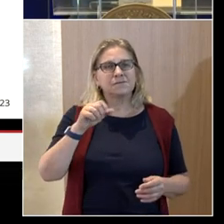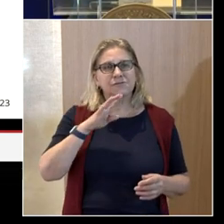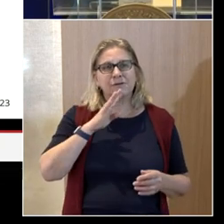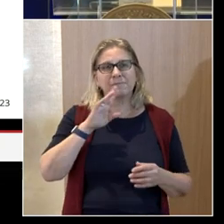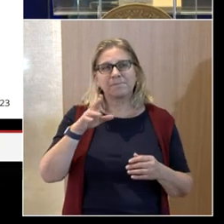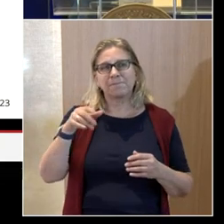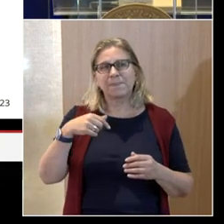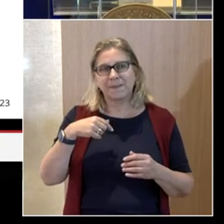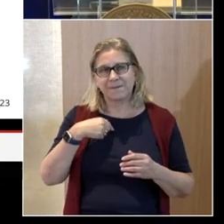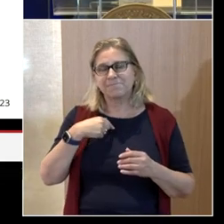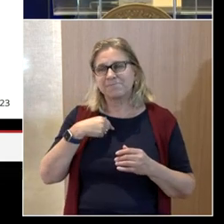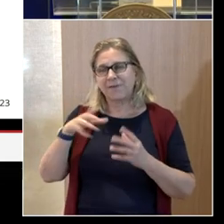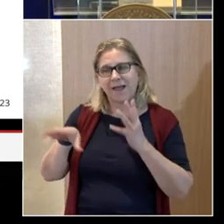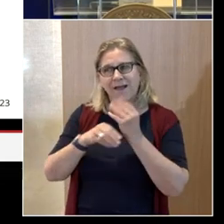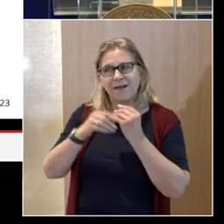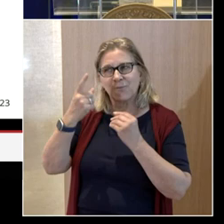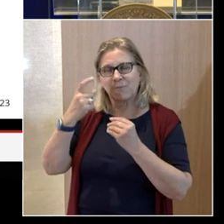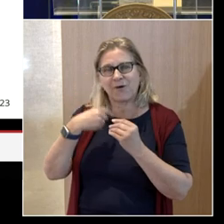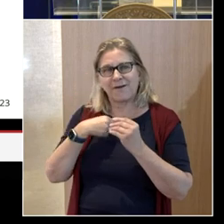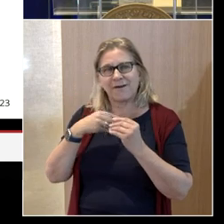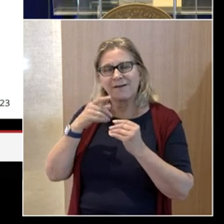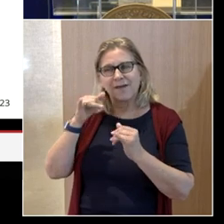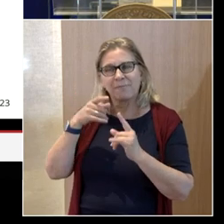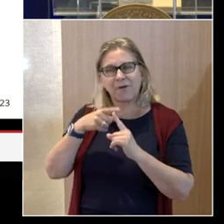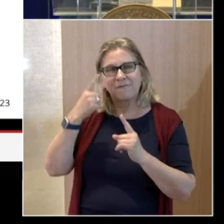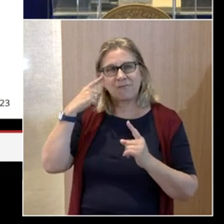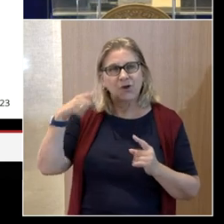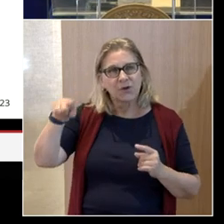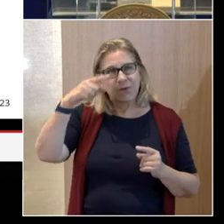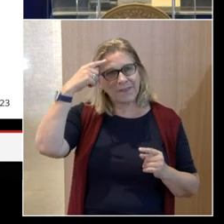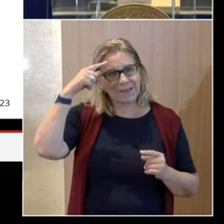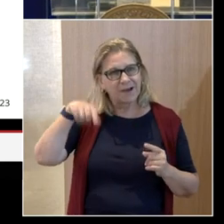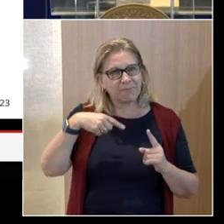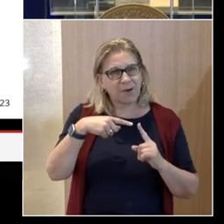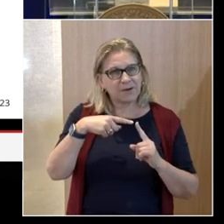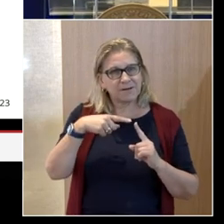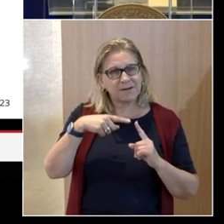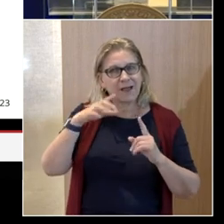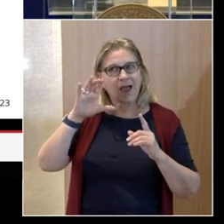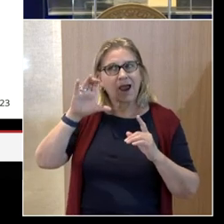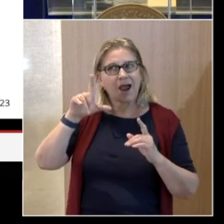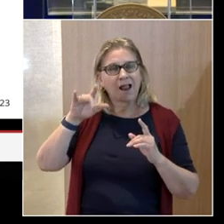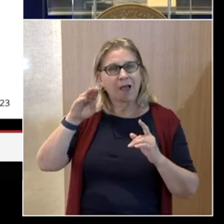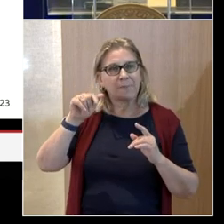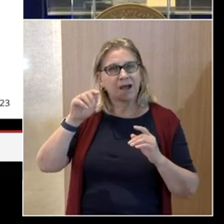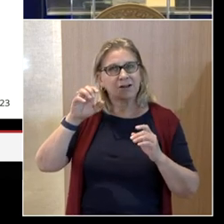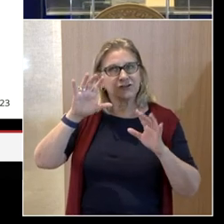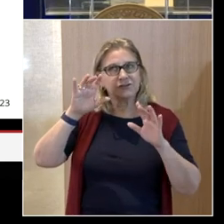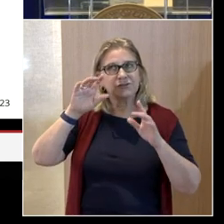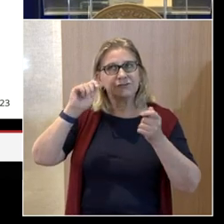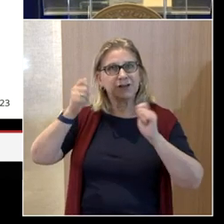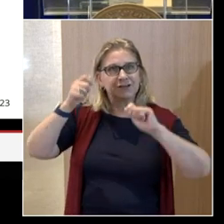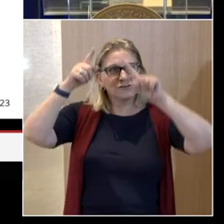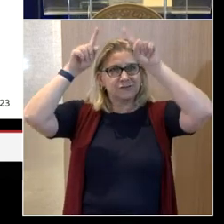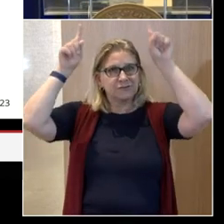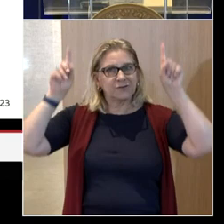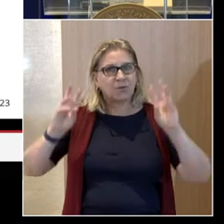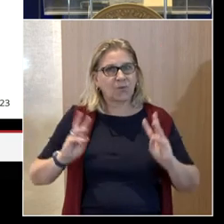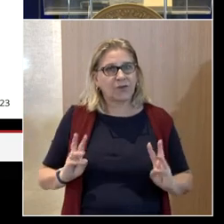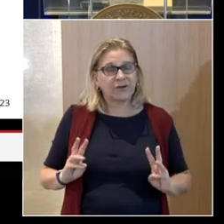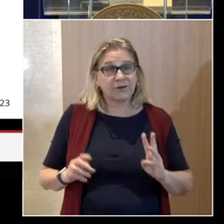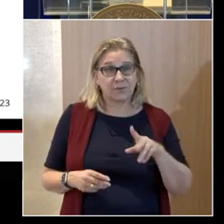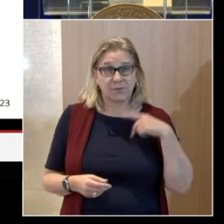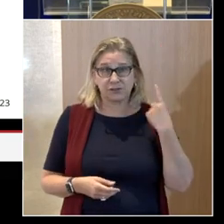we can be a global leader in the future of climate change. I think the downtown DC is already one of the most sustainable ways to bring people